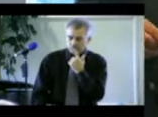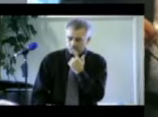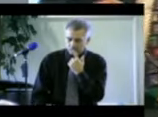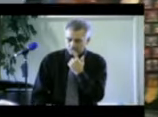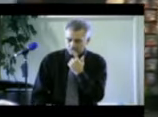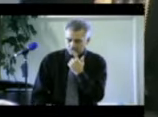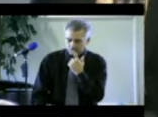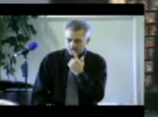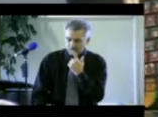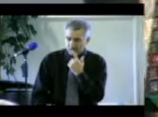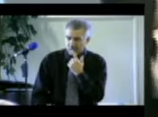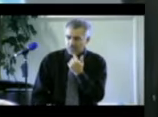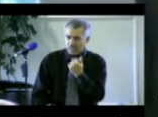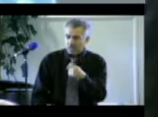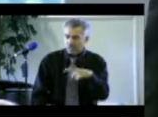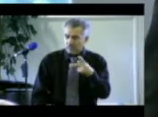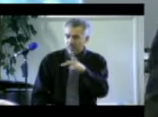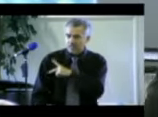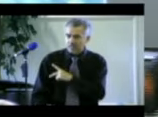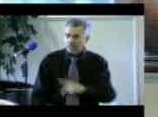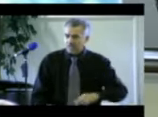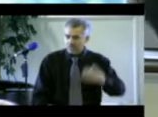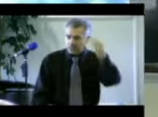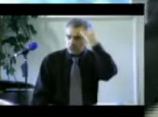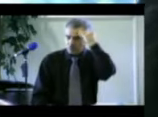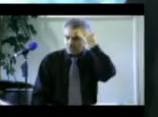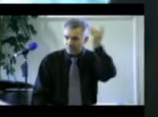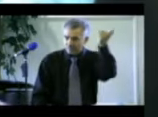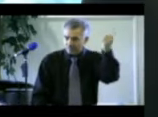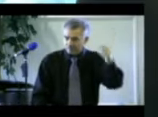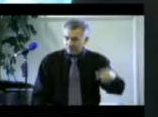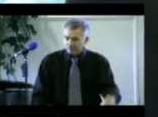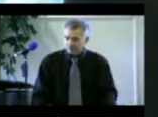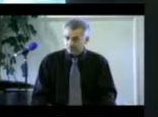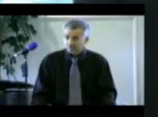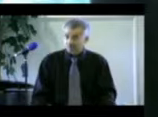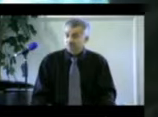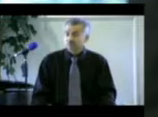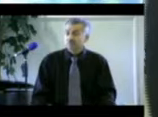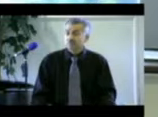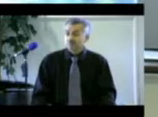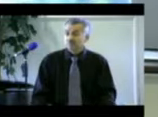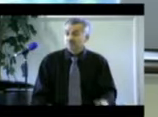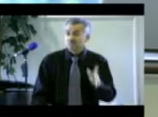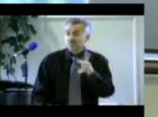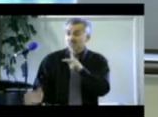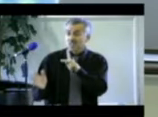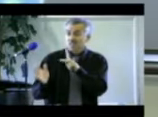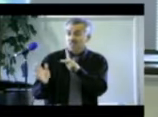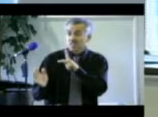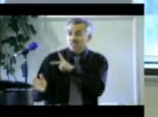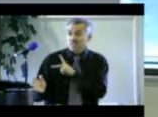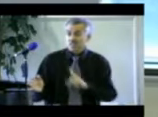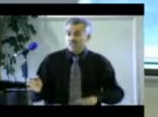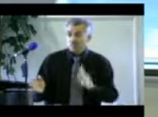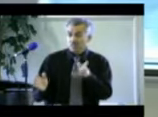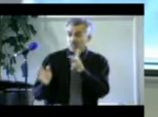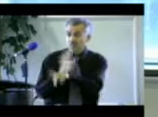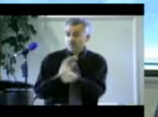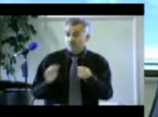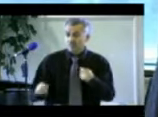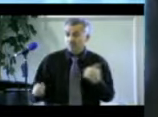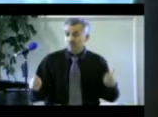that even Pharaoh knew about the situation, and he ran. He ran into the wilderness. He